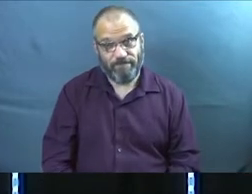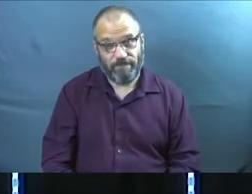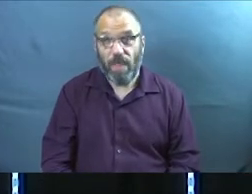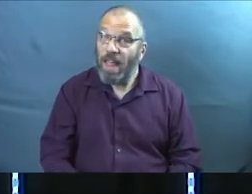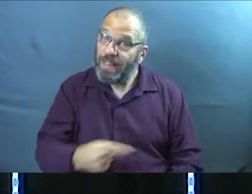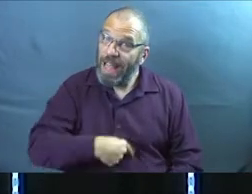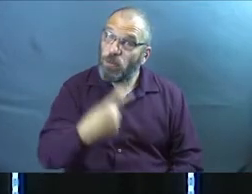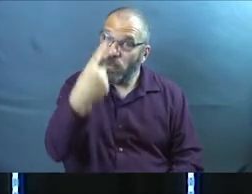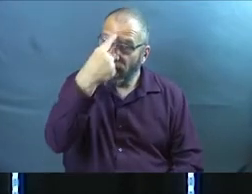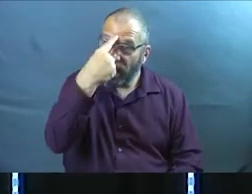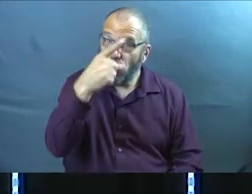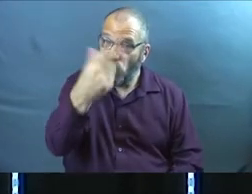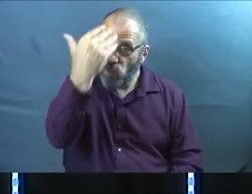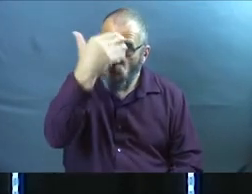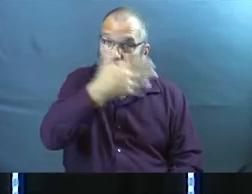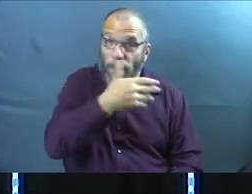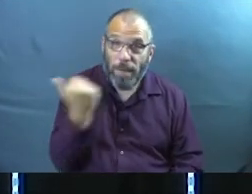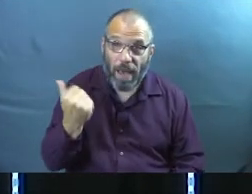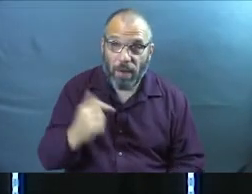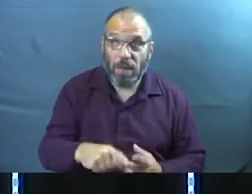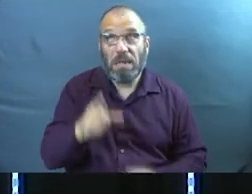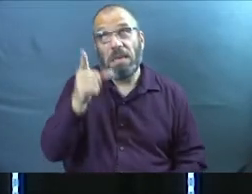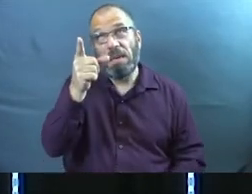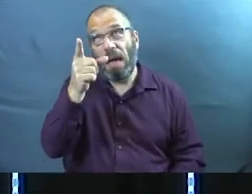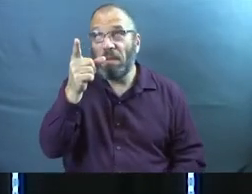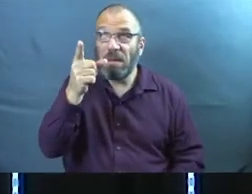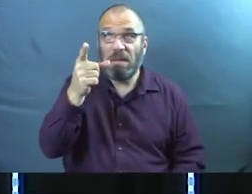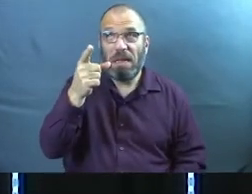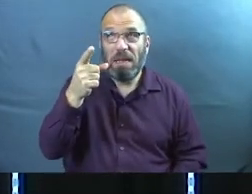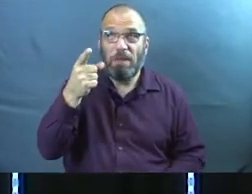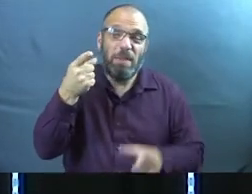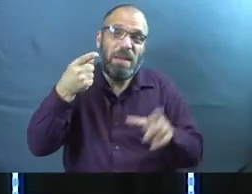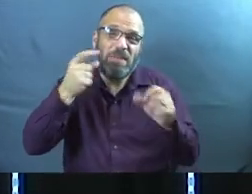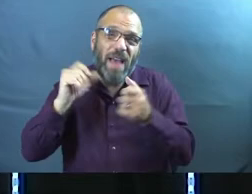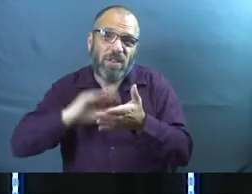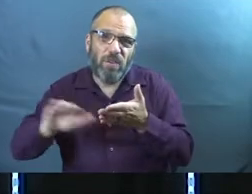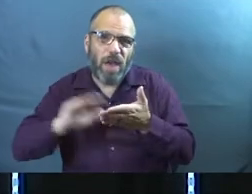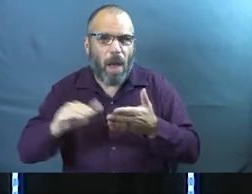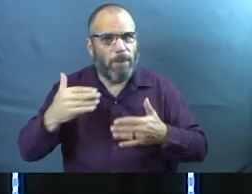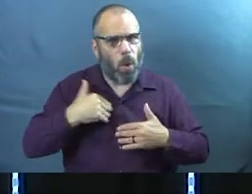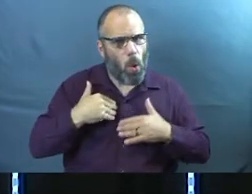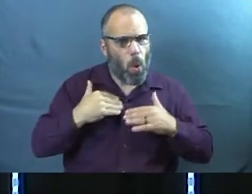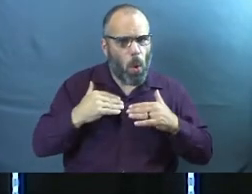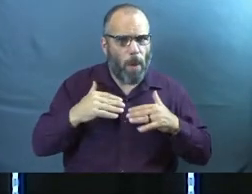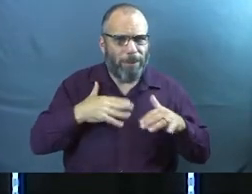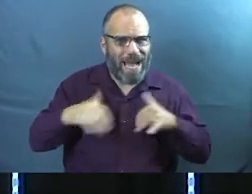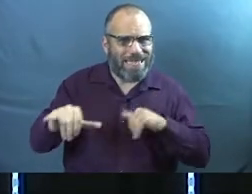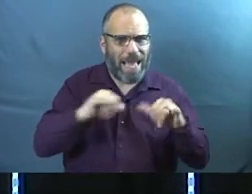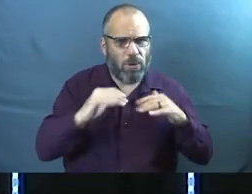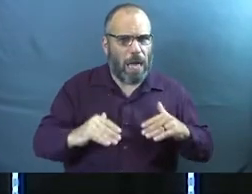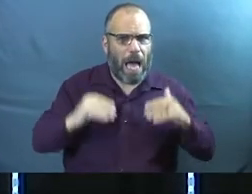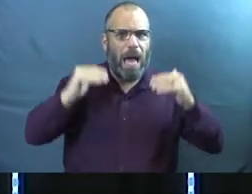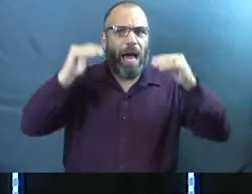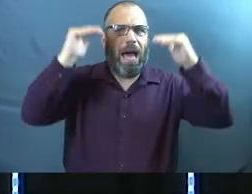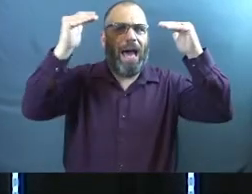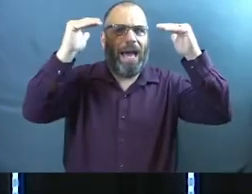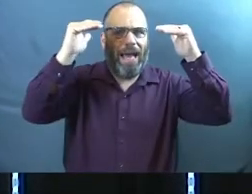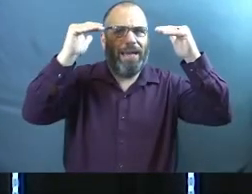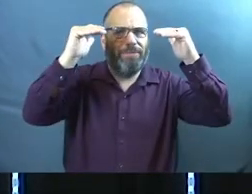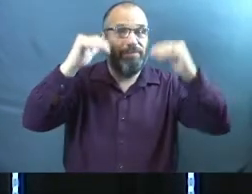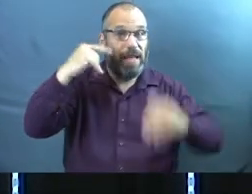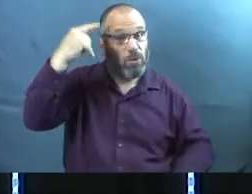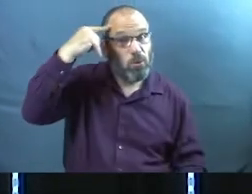We think that we know better. He might be quicker to forgive, but we have higher standards. It's back